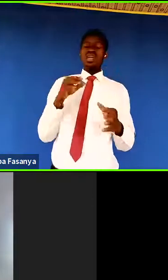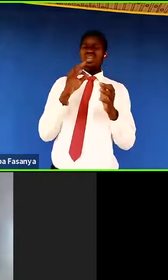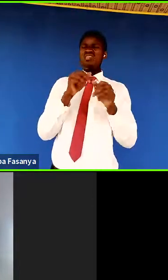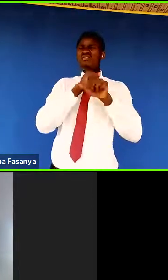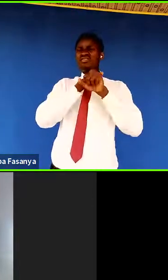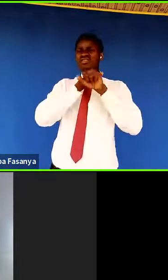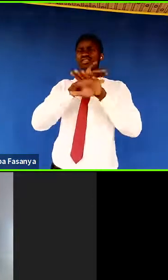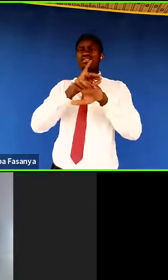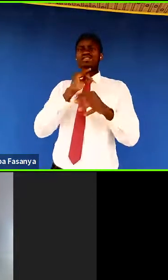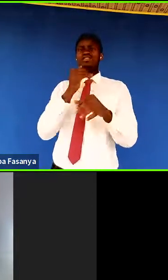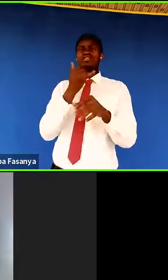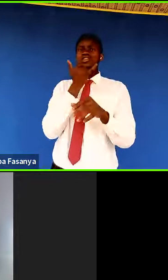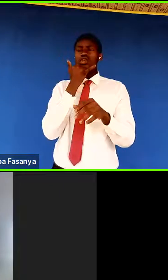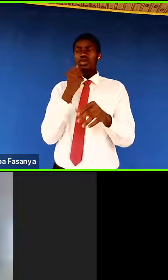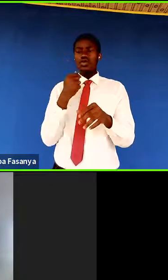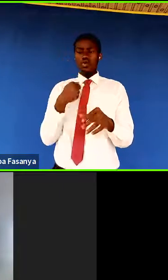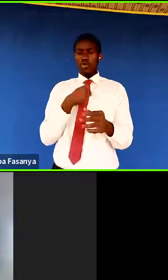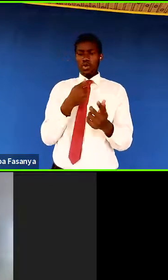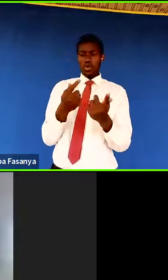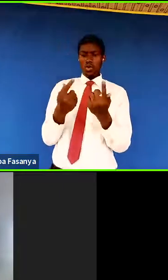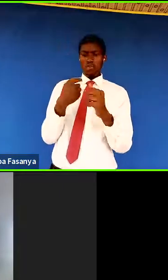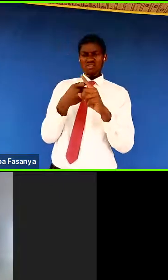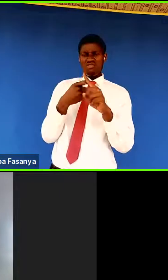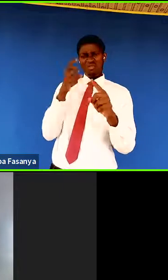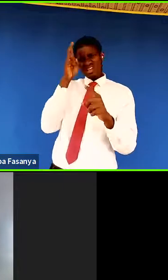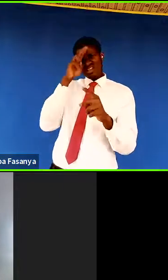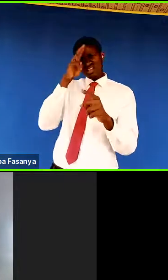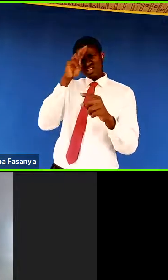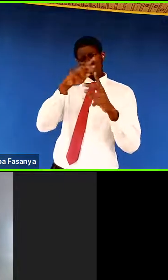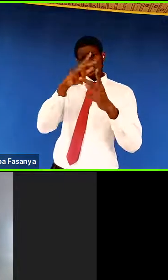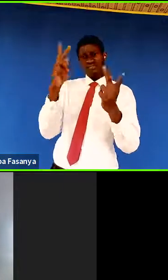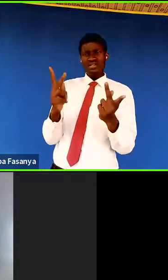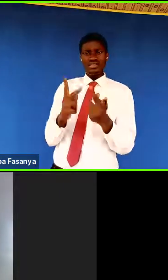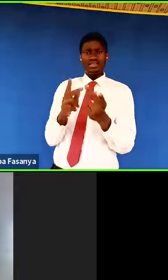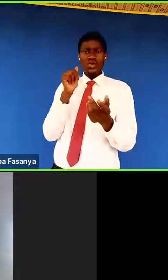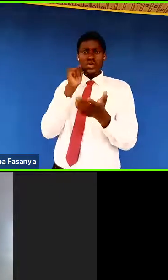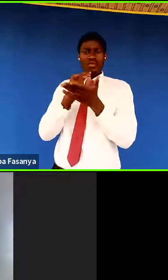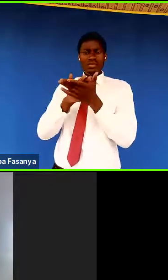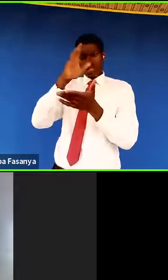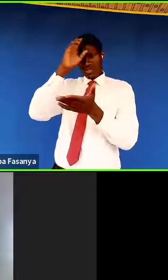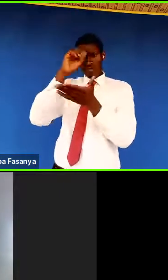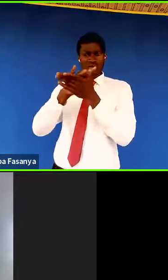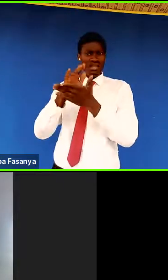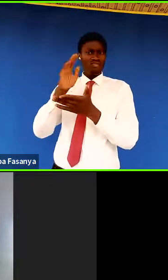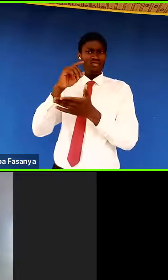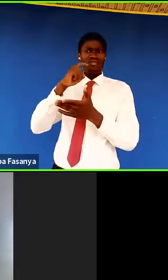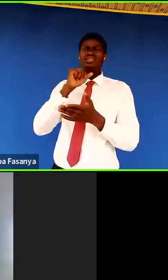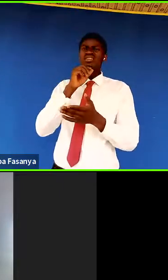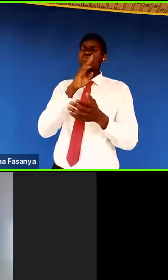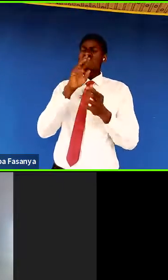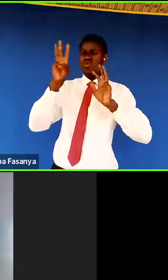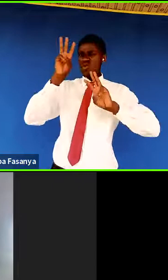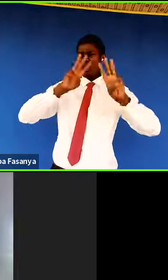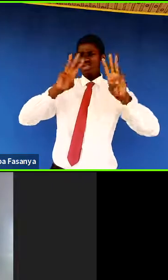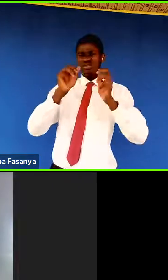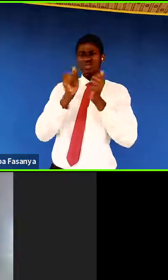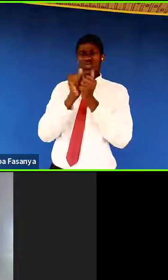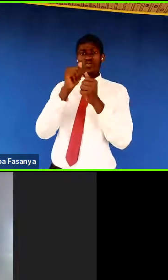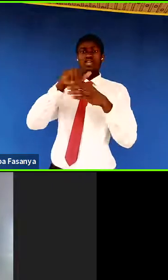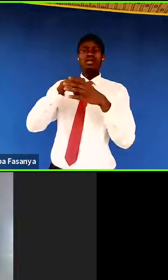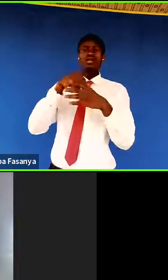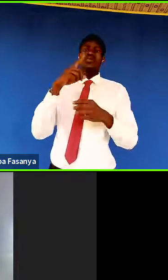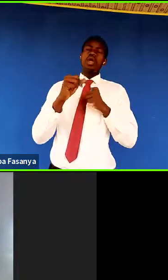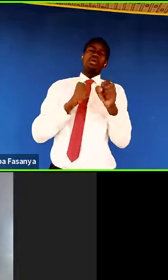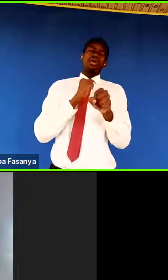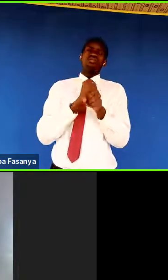of ignorance, couples shouldn't be so worried within 1 year. They should just say that they should just see it as a